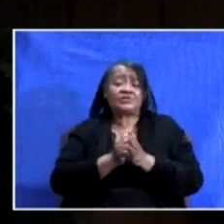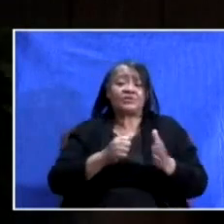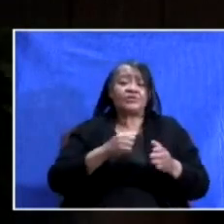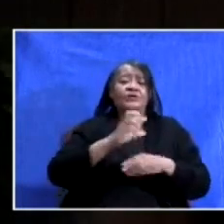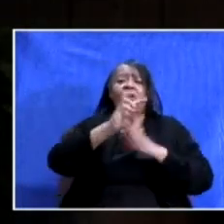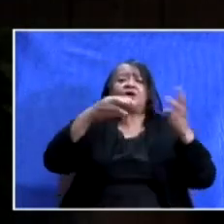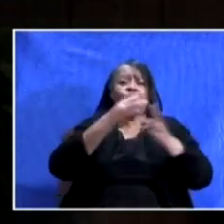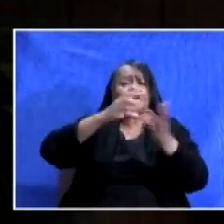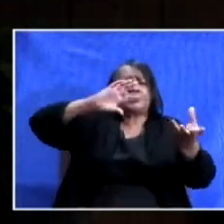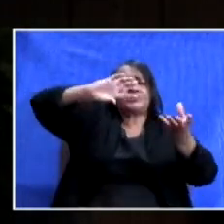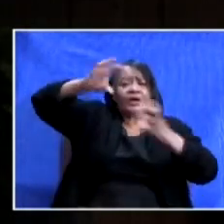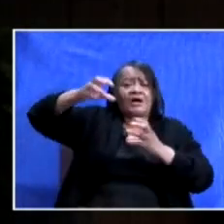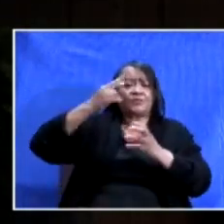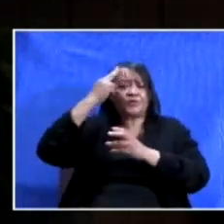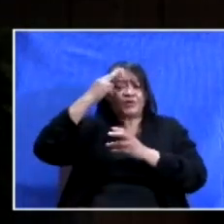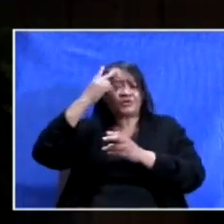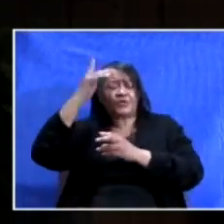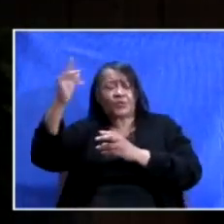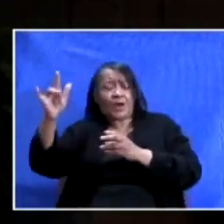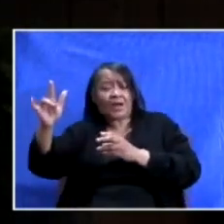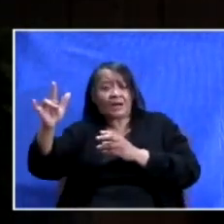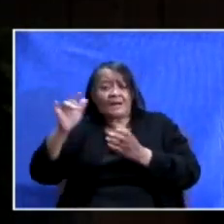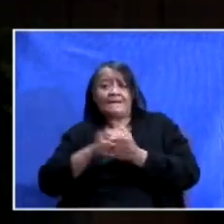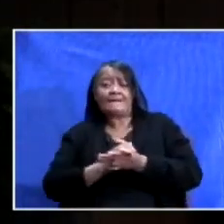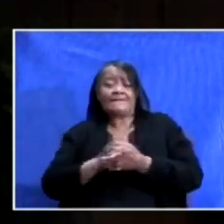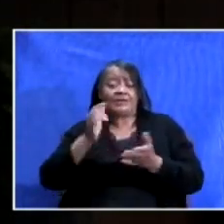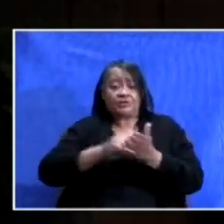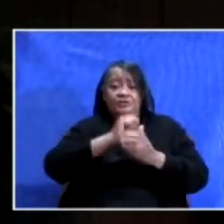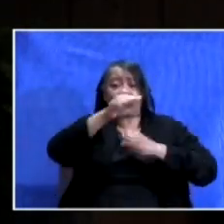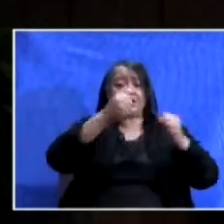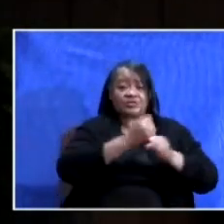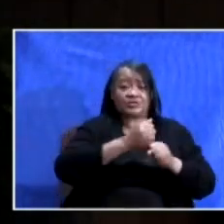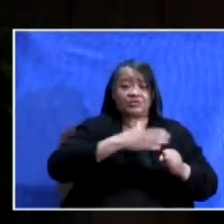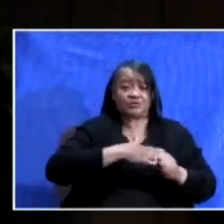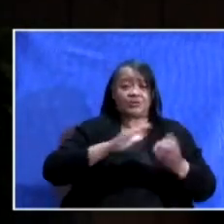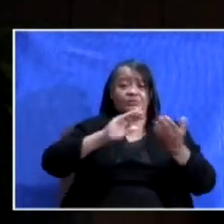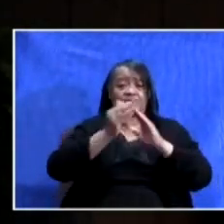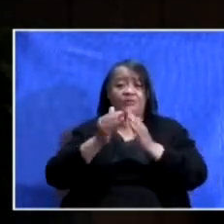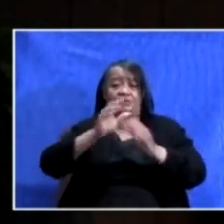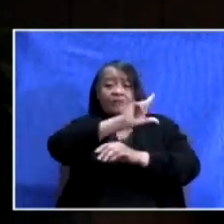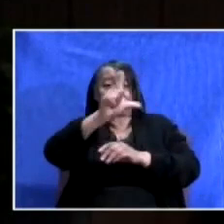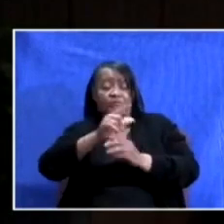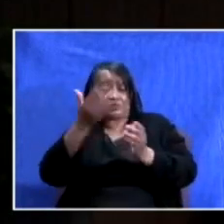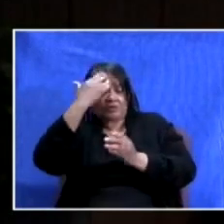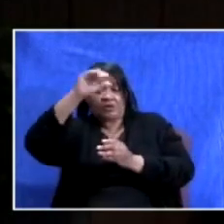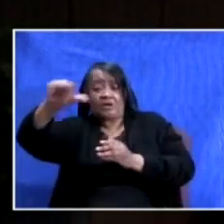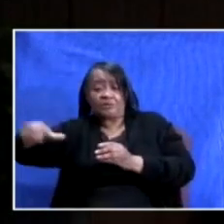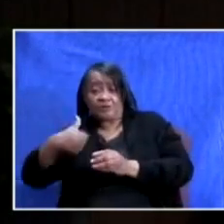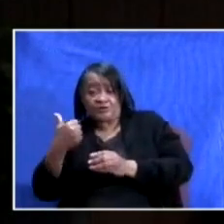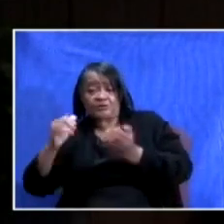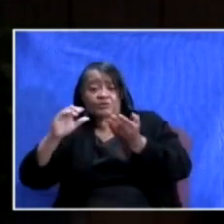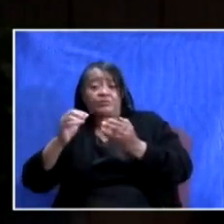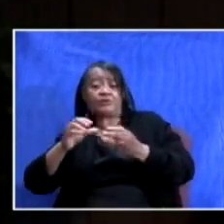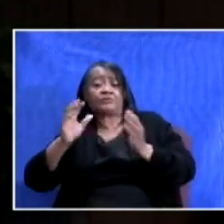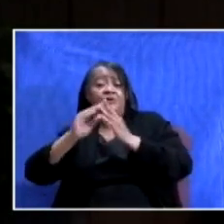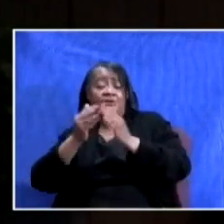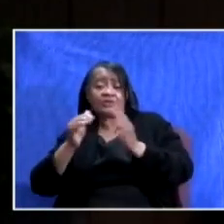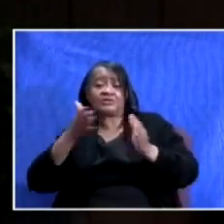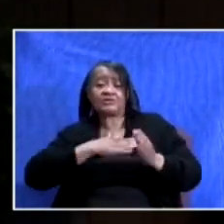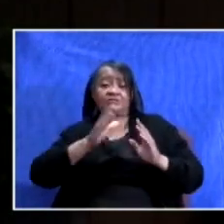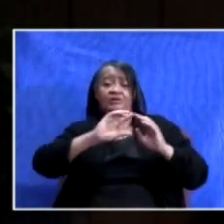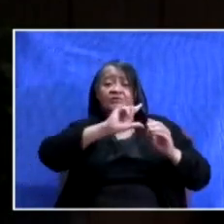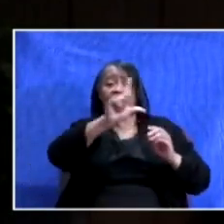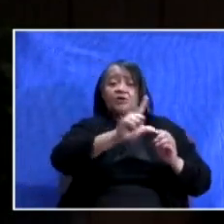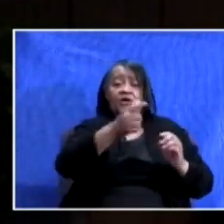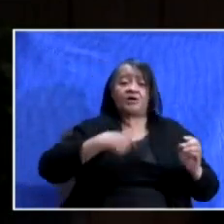world is so messed up, the reason why this year in my city of Louisville, I don't know about what city you may be watching from, but in my